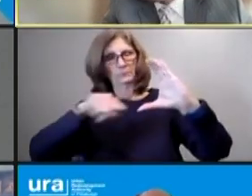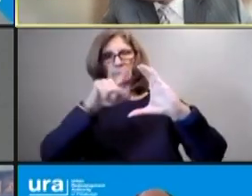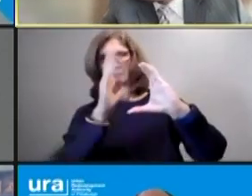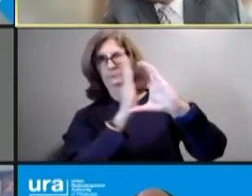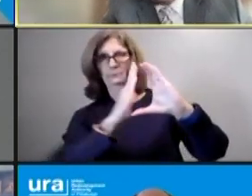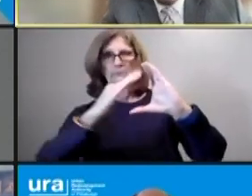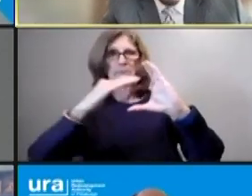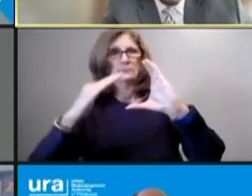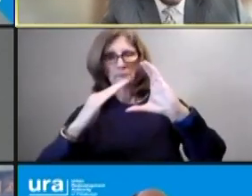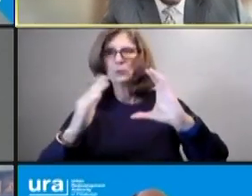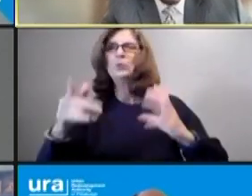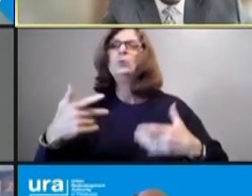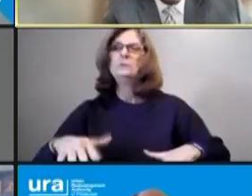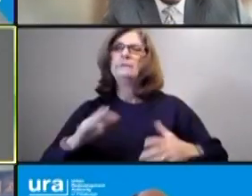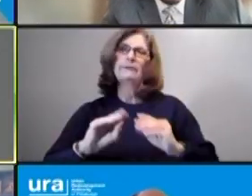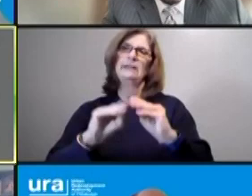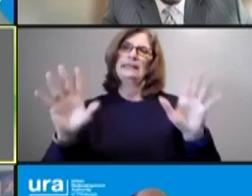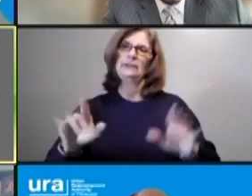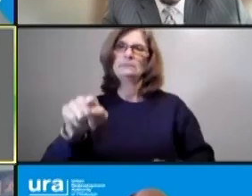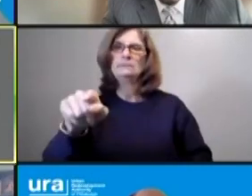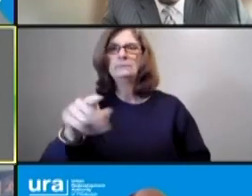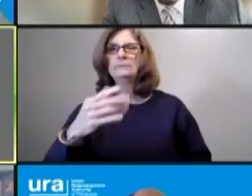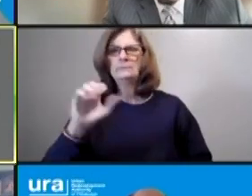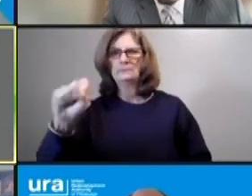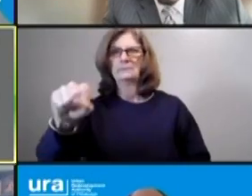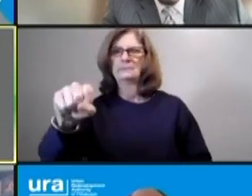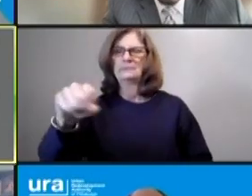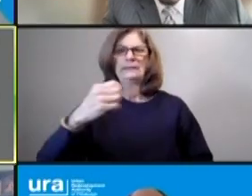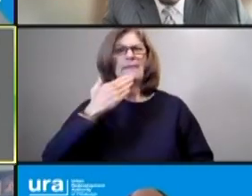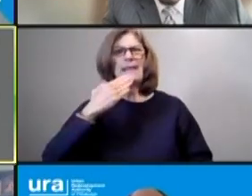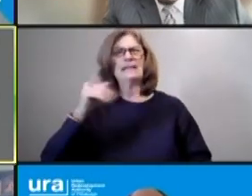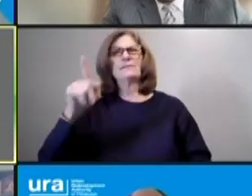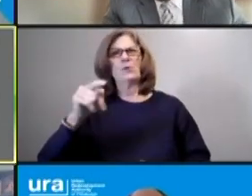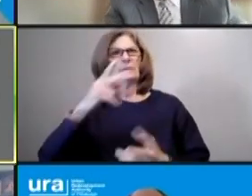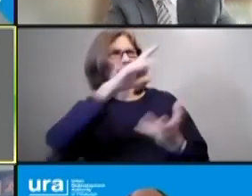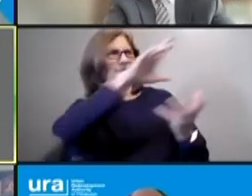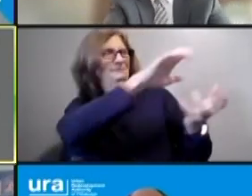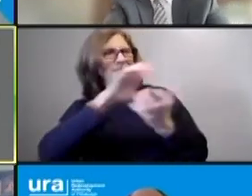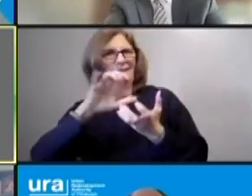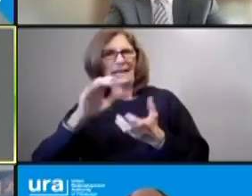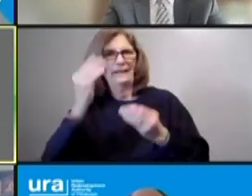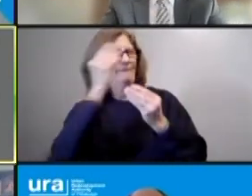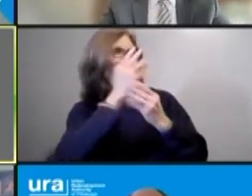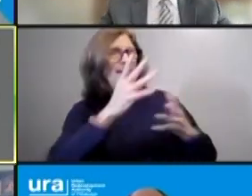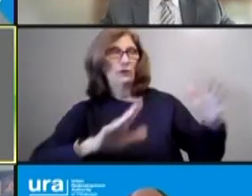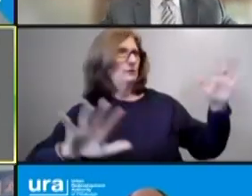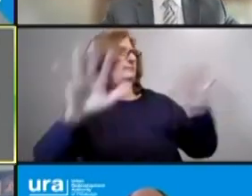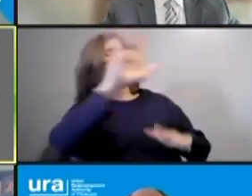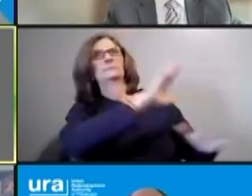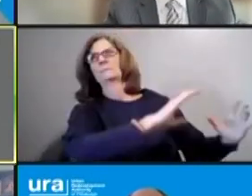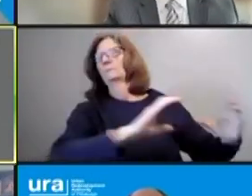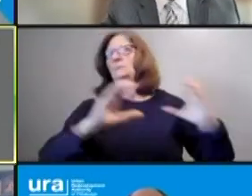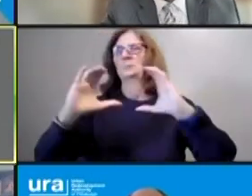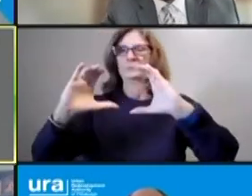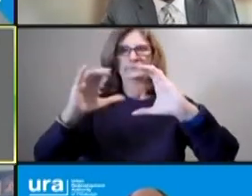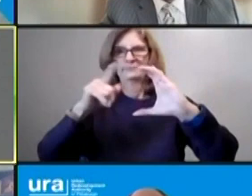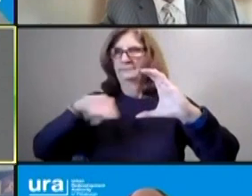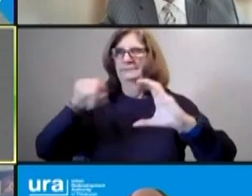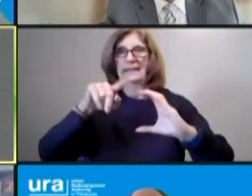agree. Thanks for reorganizing that. I know it's a pain in the pain in the neck,